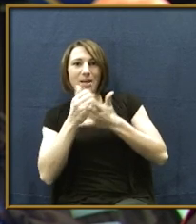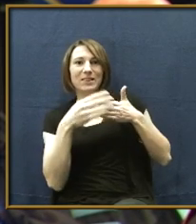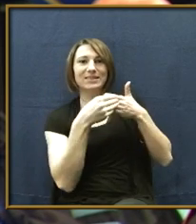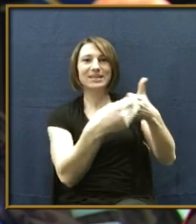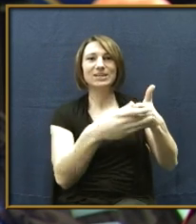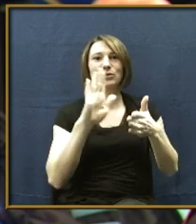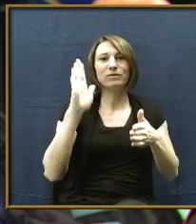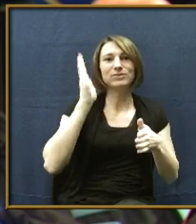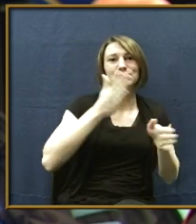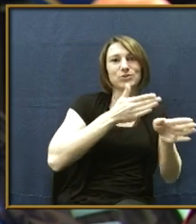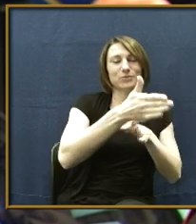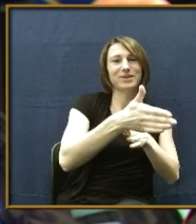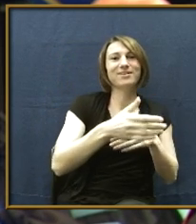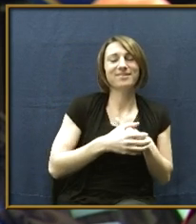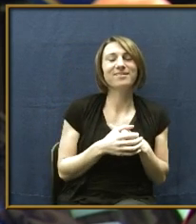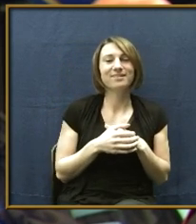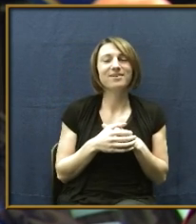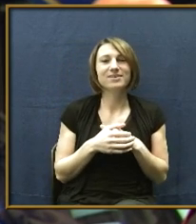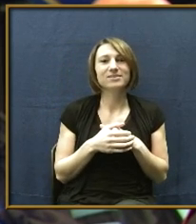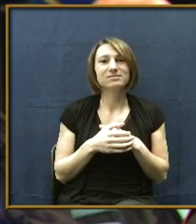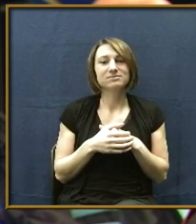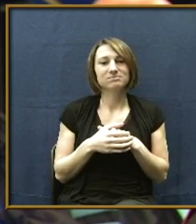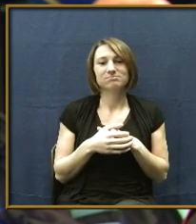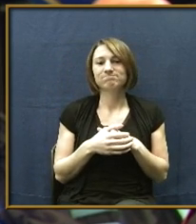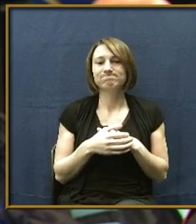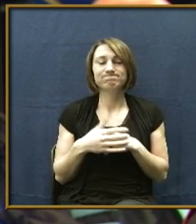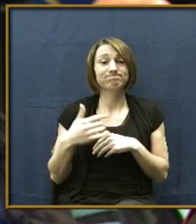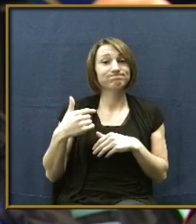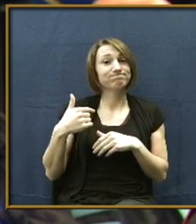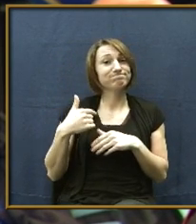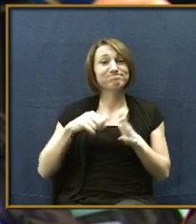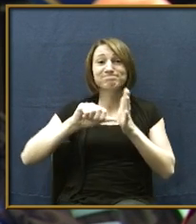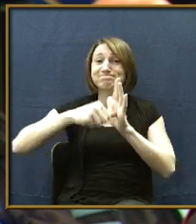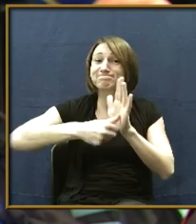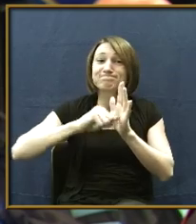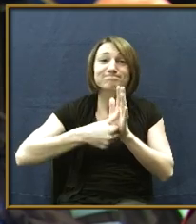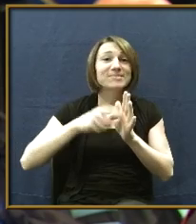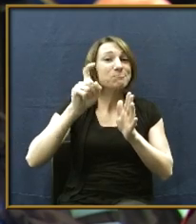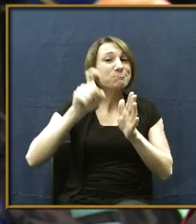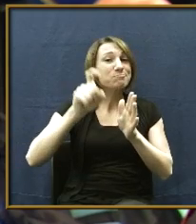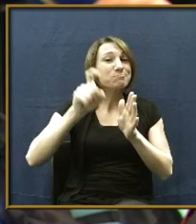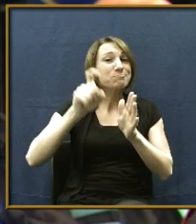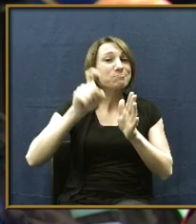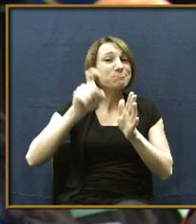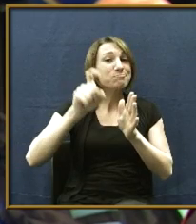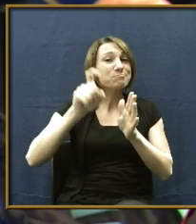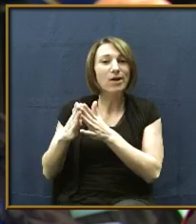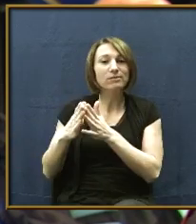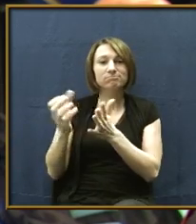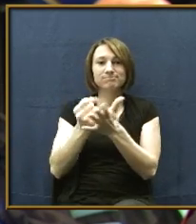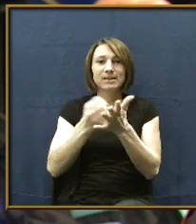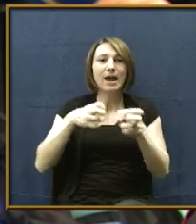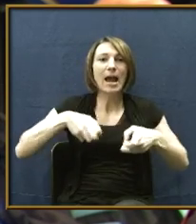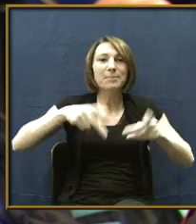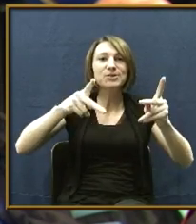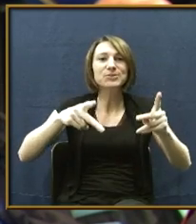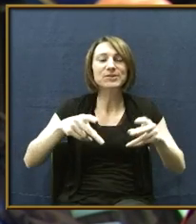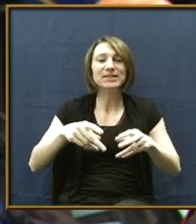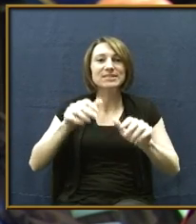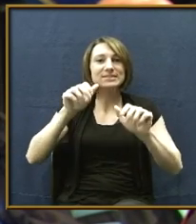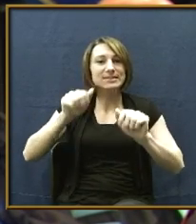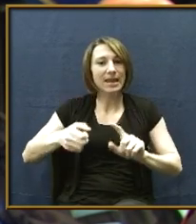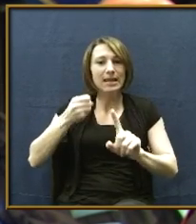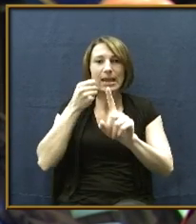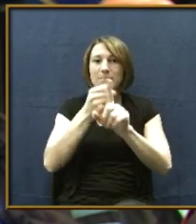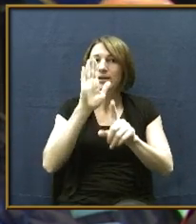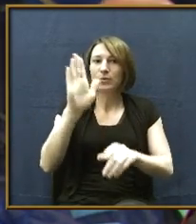career. I cannot emphasize enough how preparation and a little can have such a profound impact